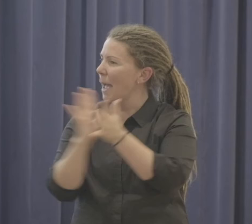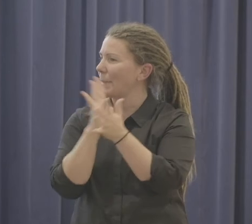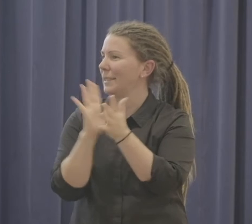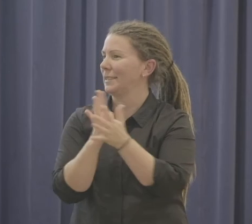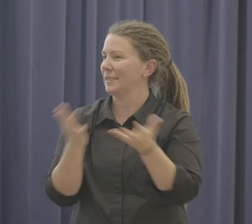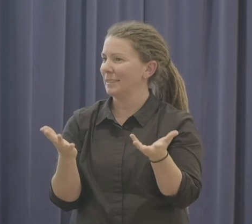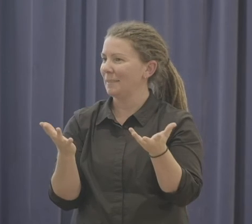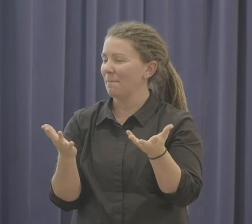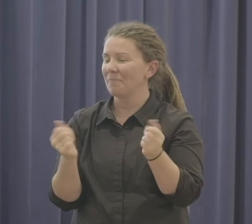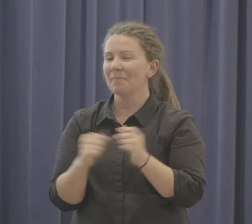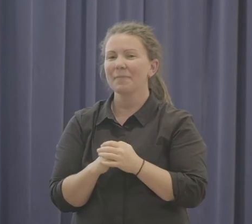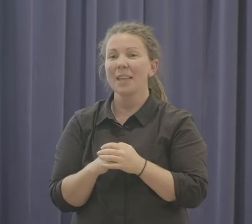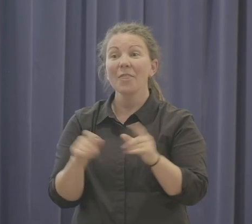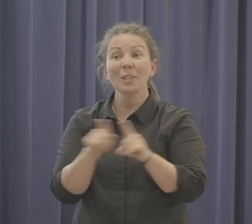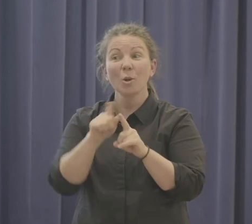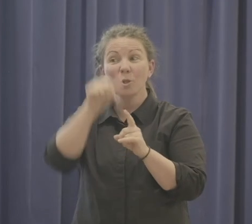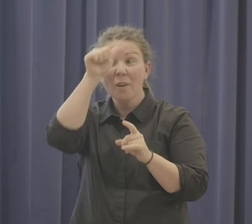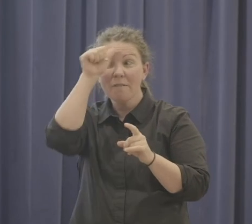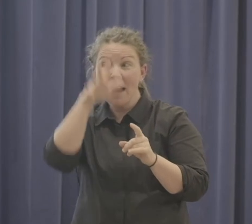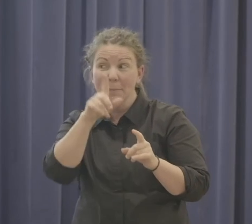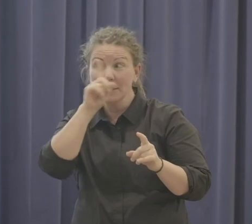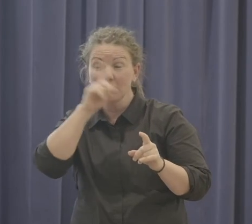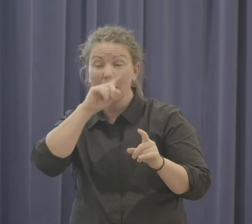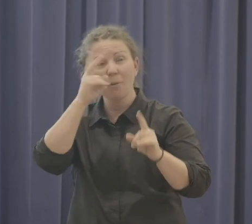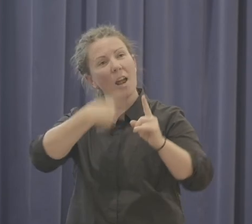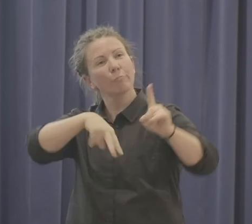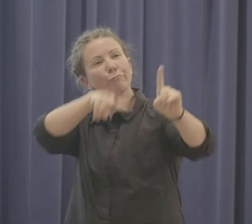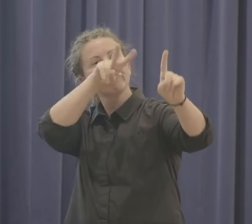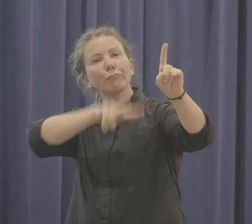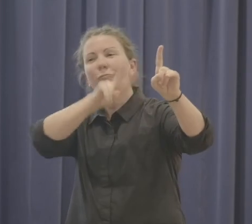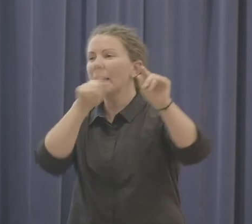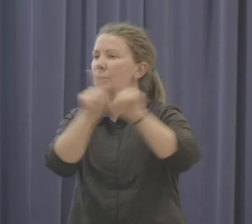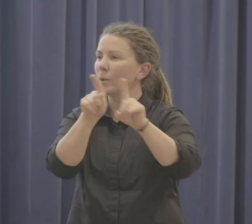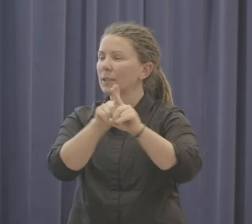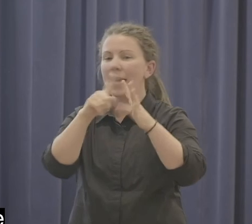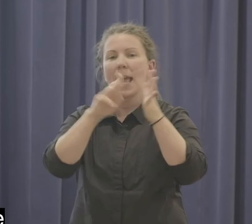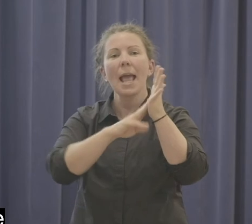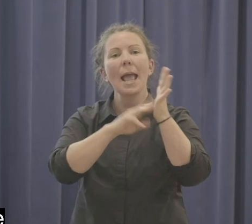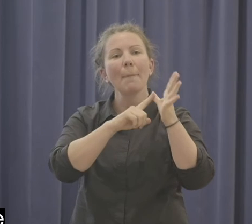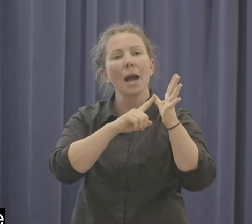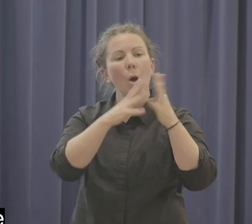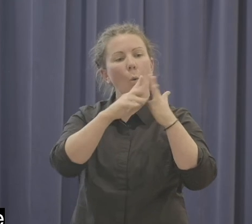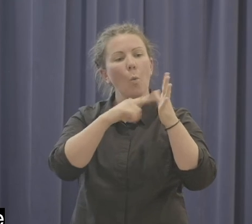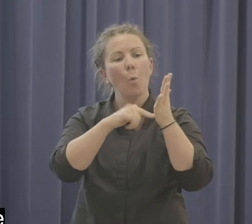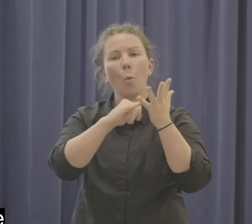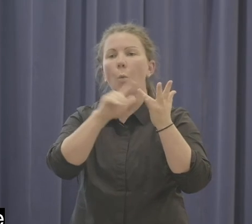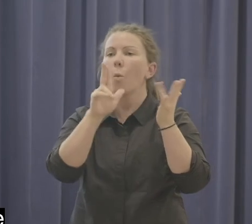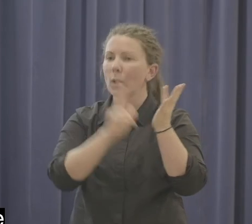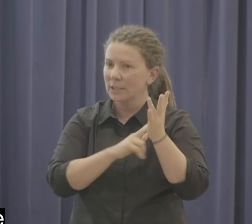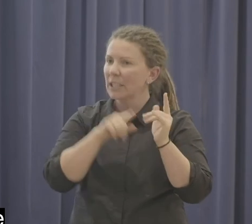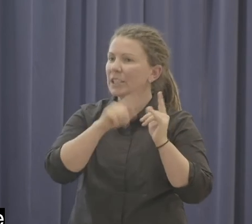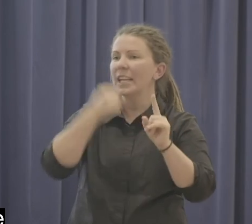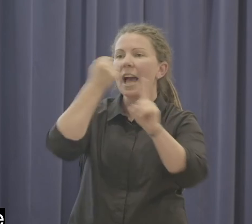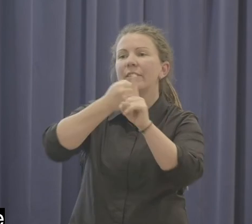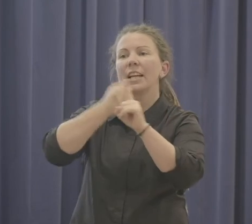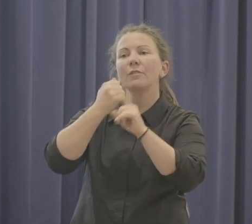There are also some people who are famous that are great sources of inspiration for me. Emma Watson is an advocate